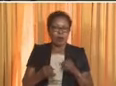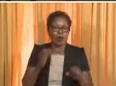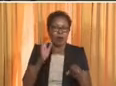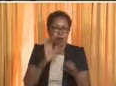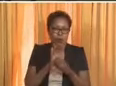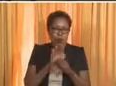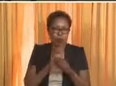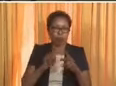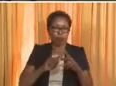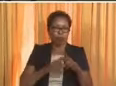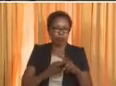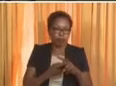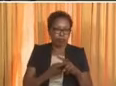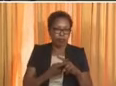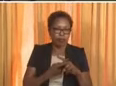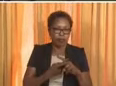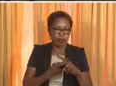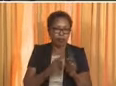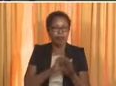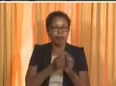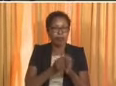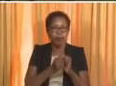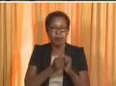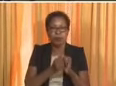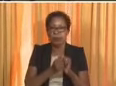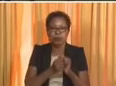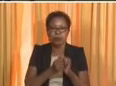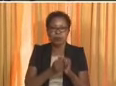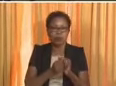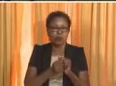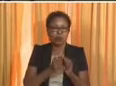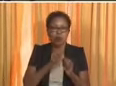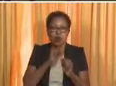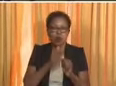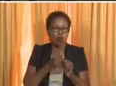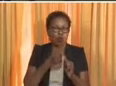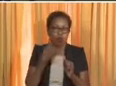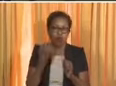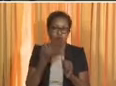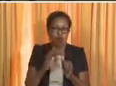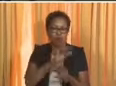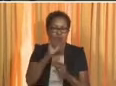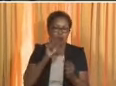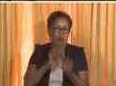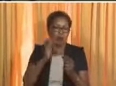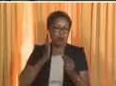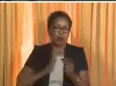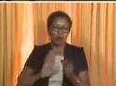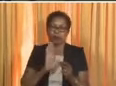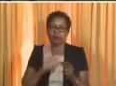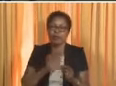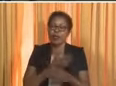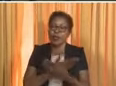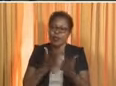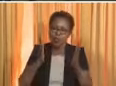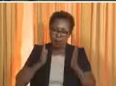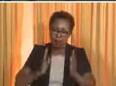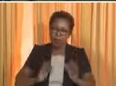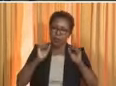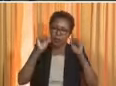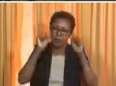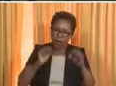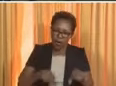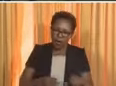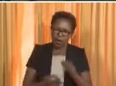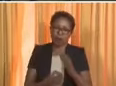initiative amendment is not a preserve of specific persons. Any Kenyan can originate and promote the popular